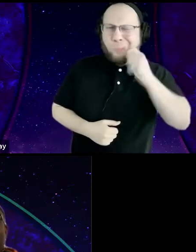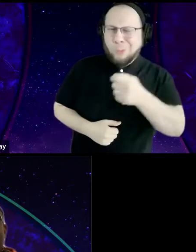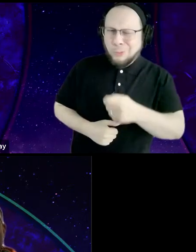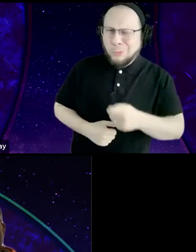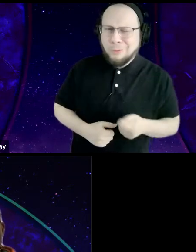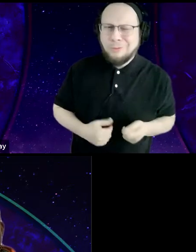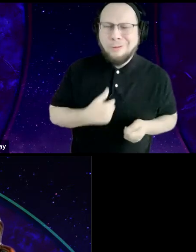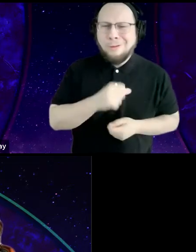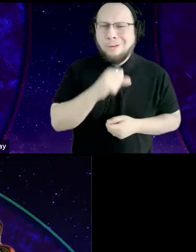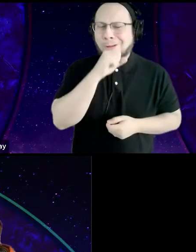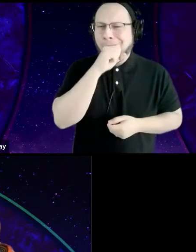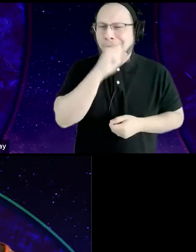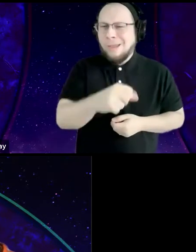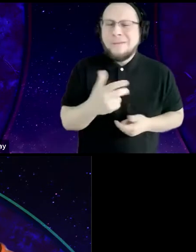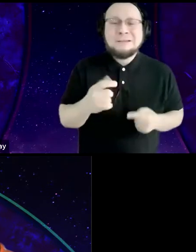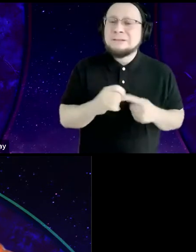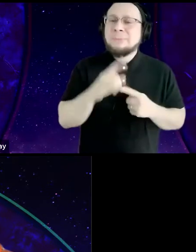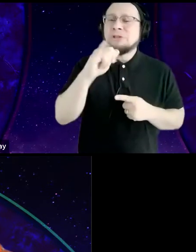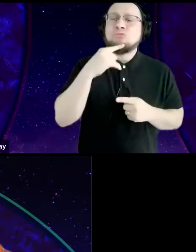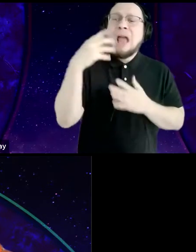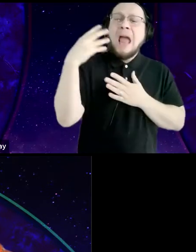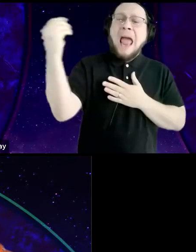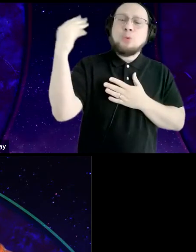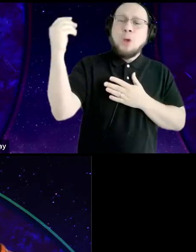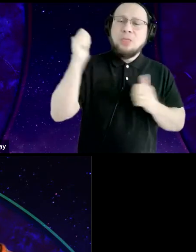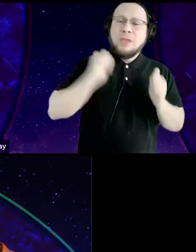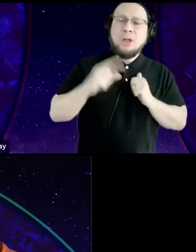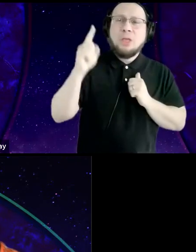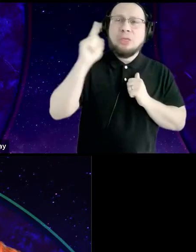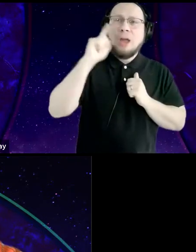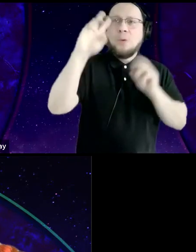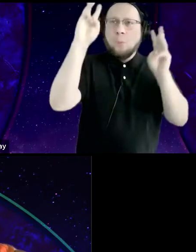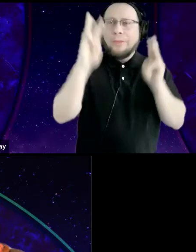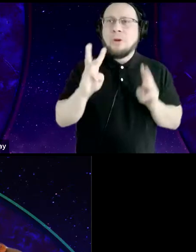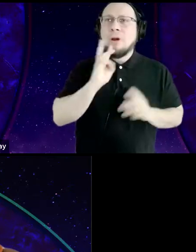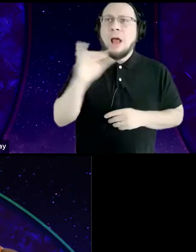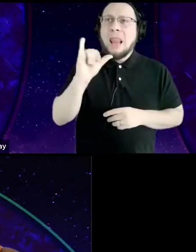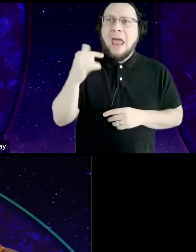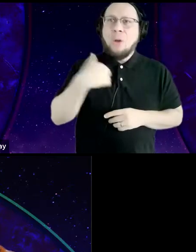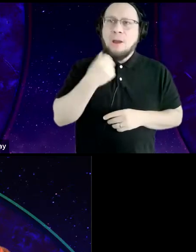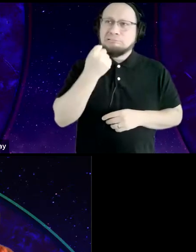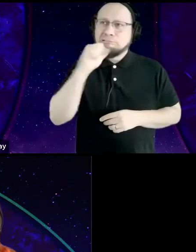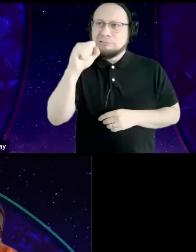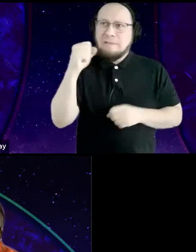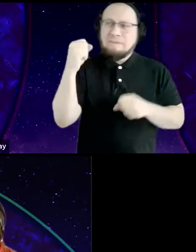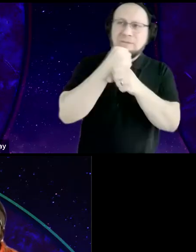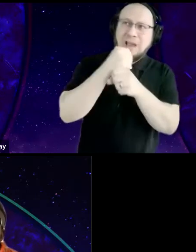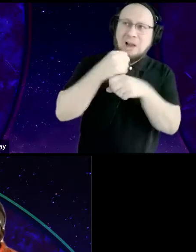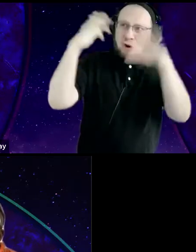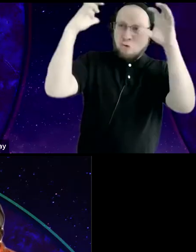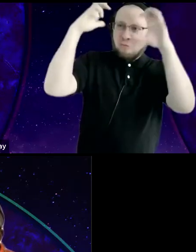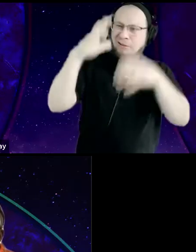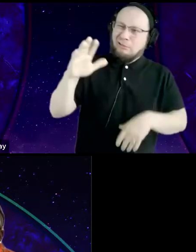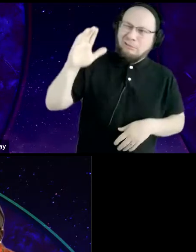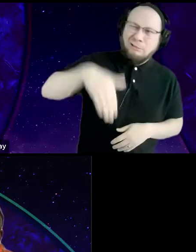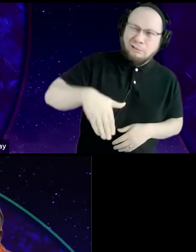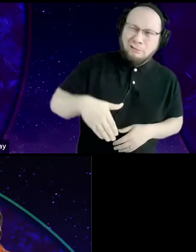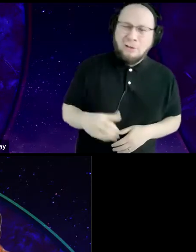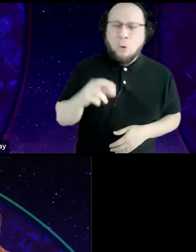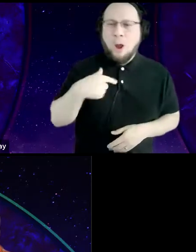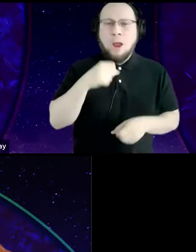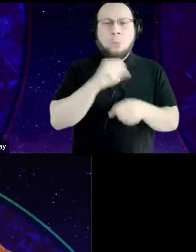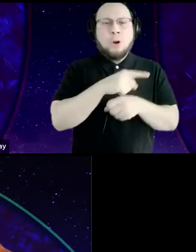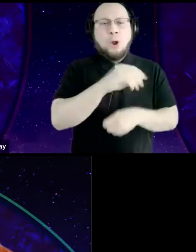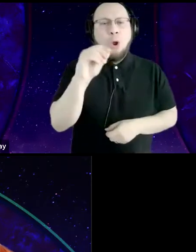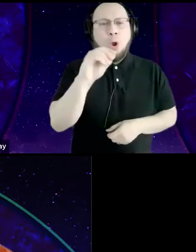I love that you, especially outdoor theater, we think of the elements as like the thing that we're working against. Like, oh, we got rained out and I performed at the York and Shakespeare Festival.